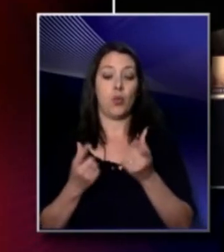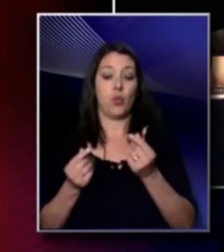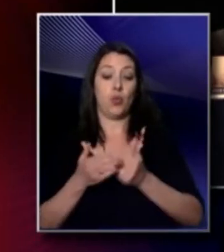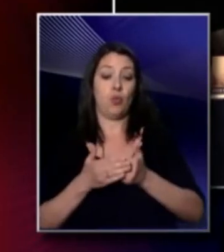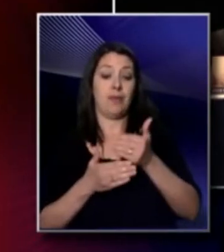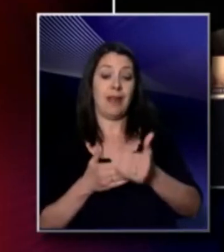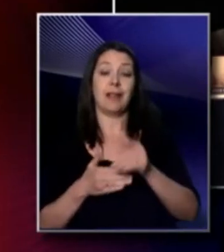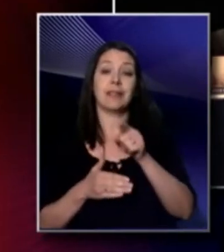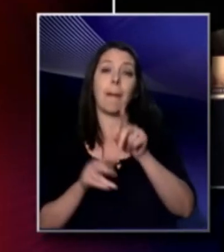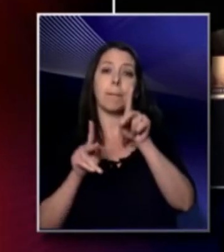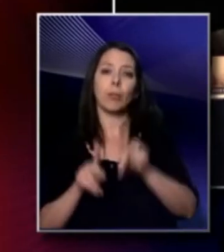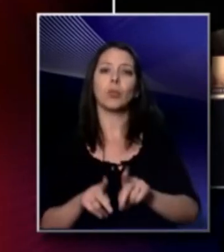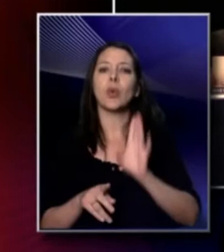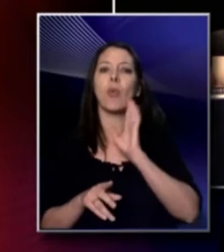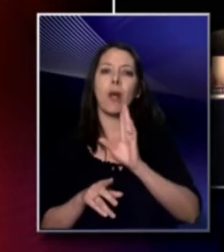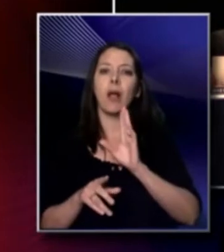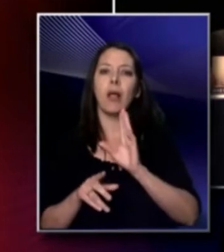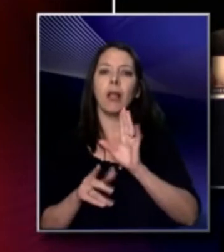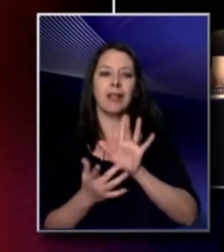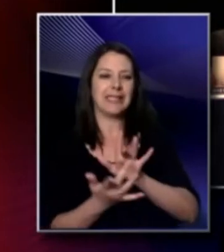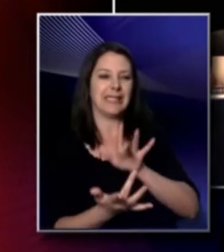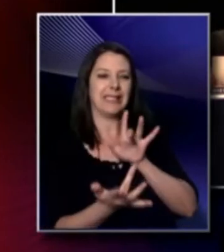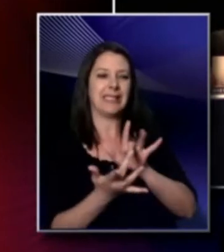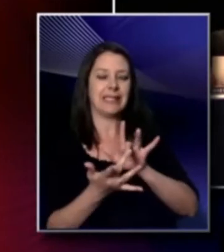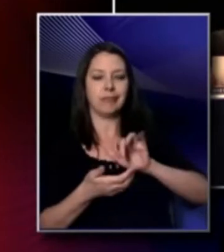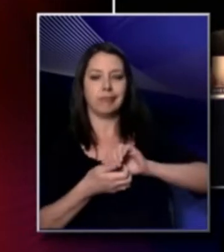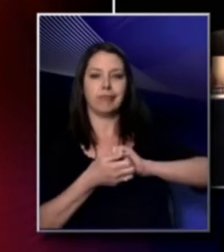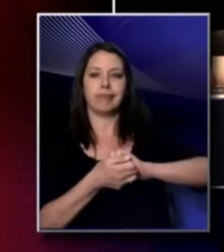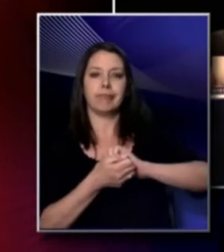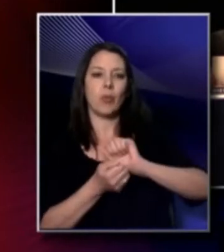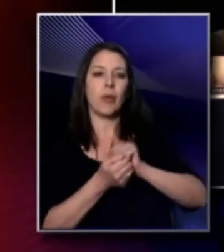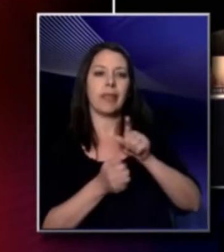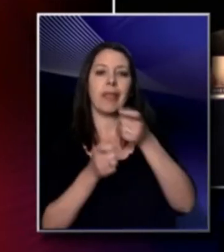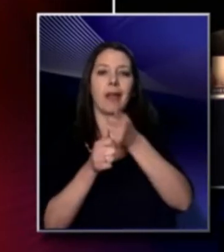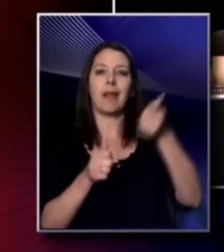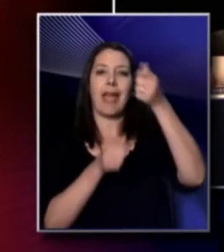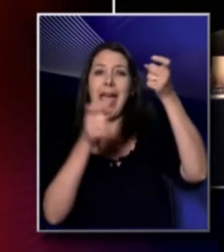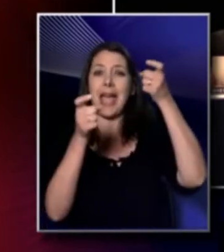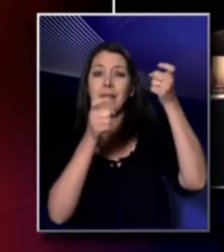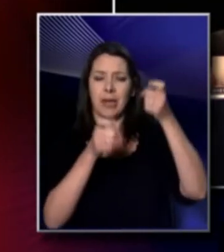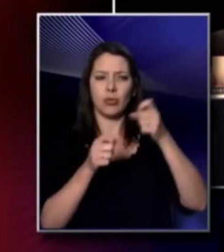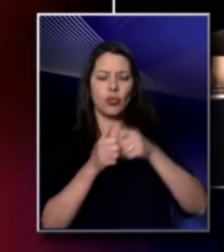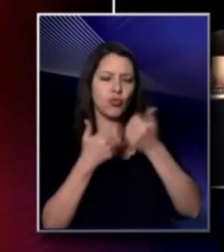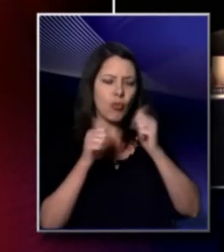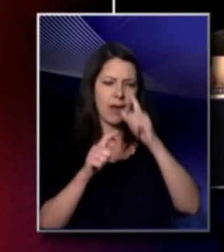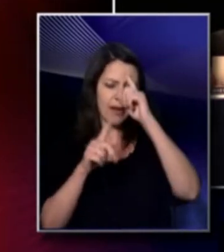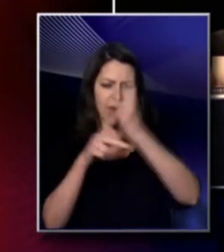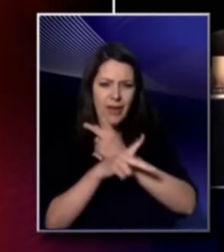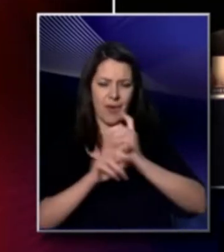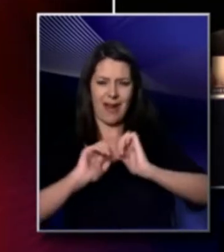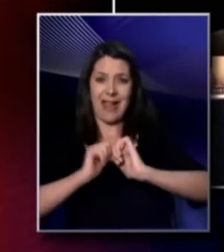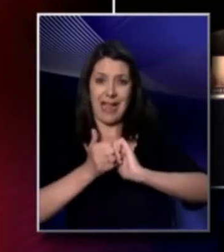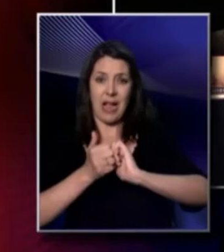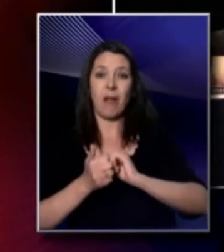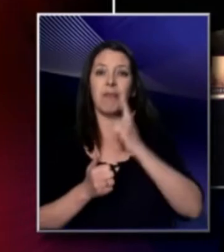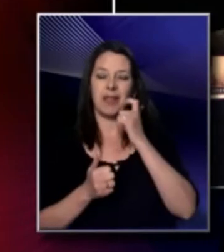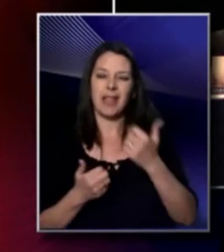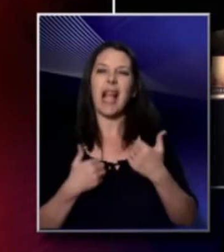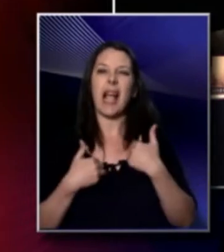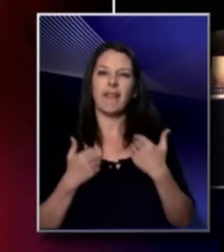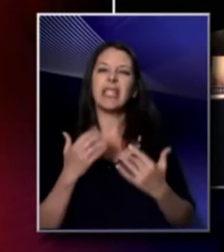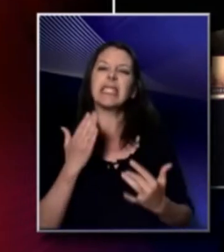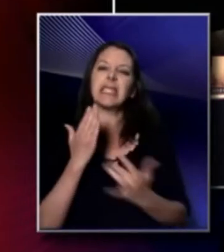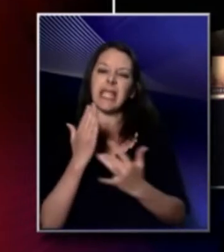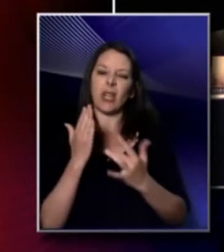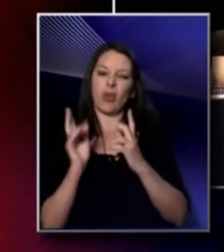to liaise with the administration to kind of find a way, you know, because there's technical things, right? You